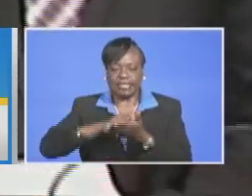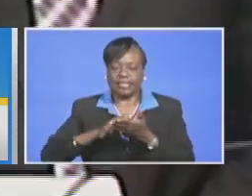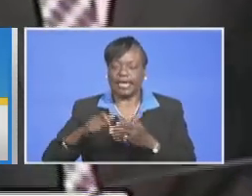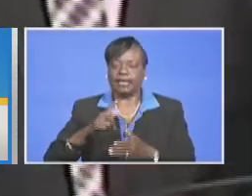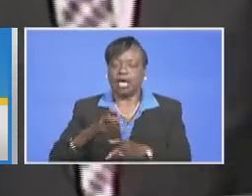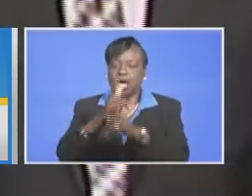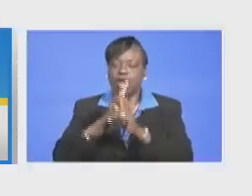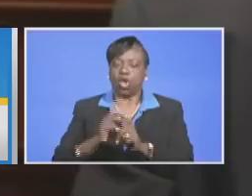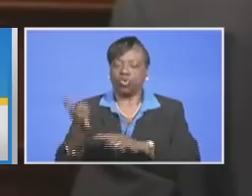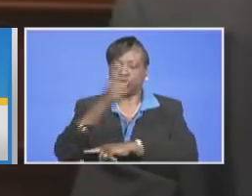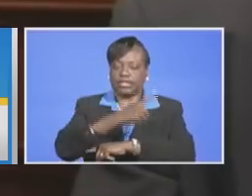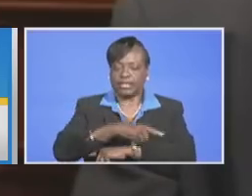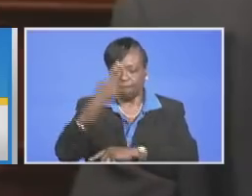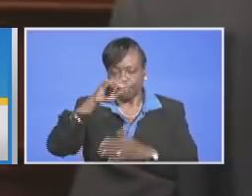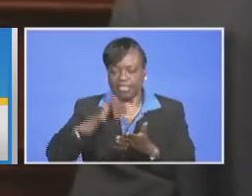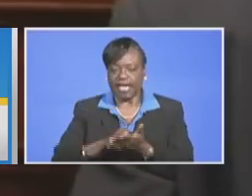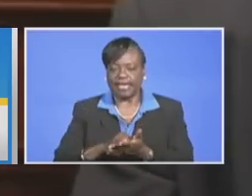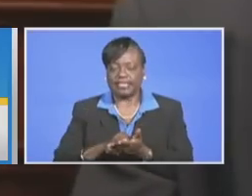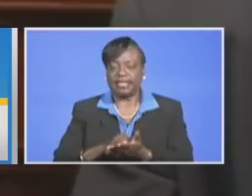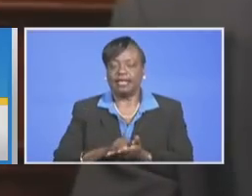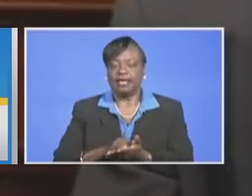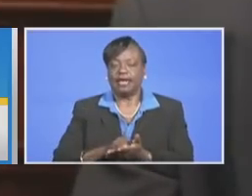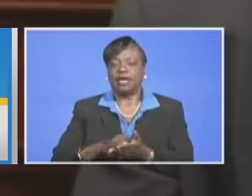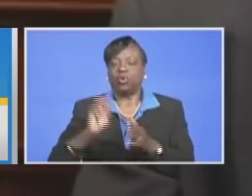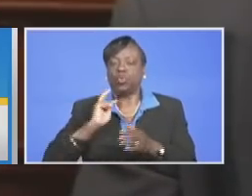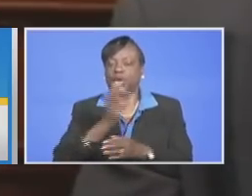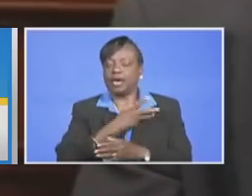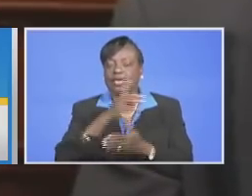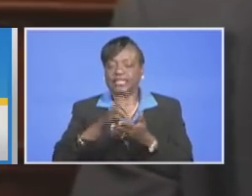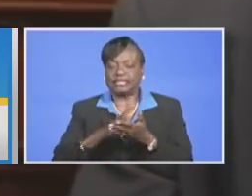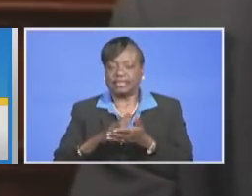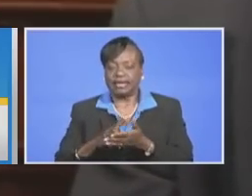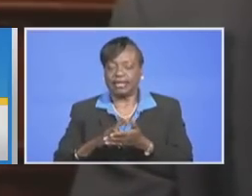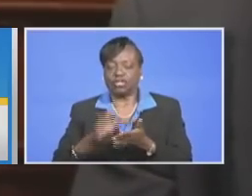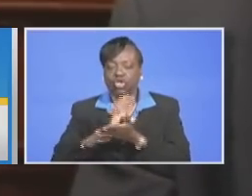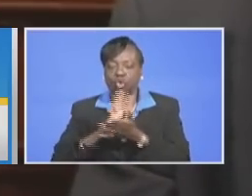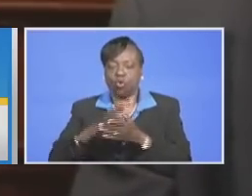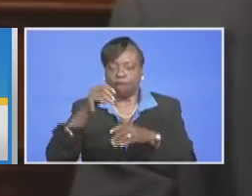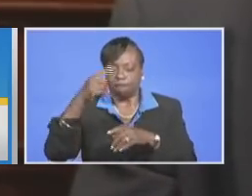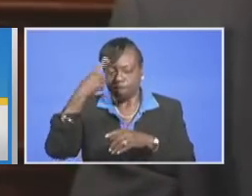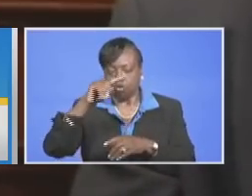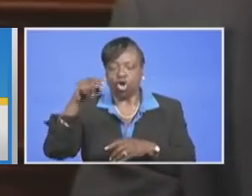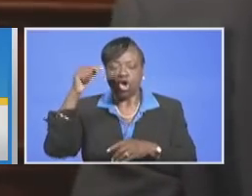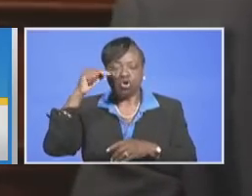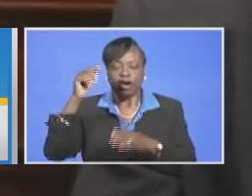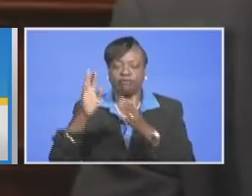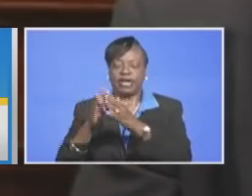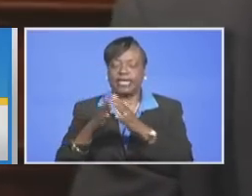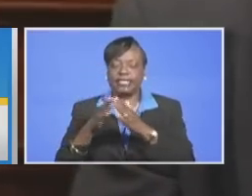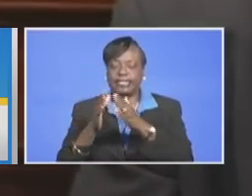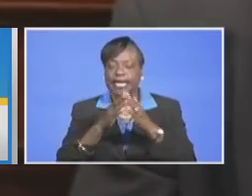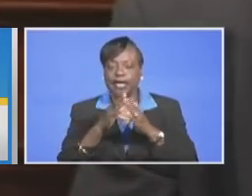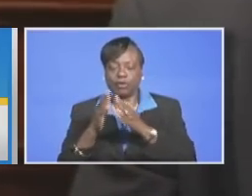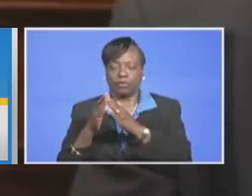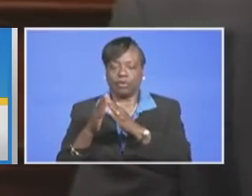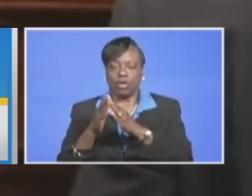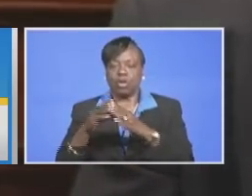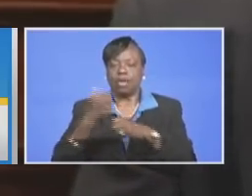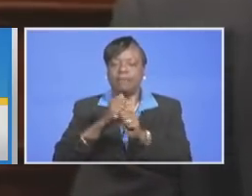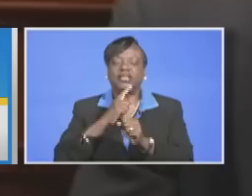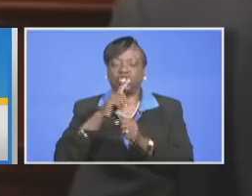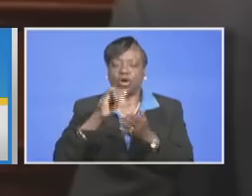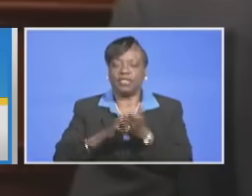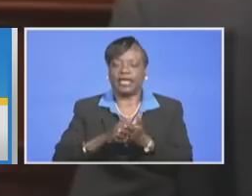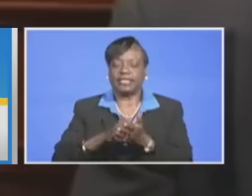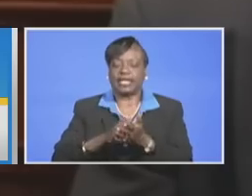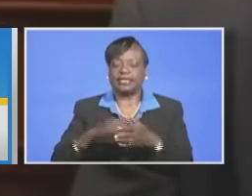with respect to that. We are currently designing a school for Gregorytown. We are going to ensure that that community has an